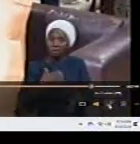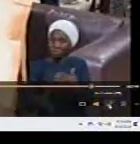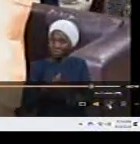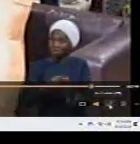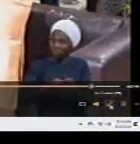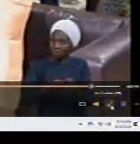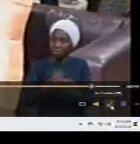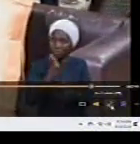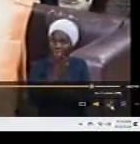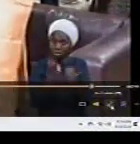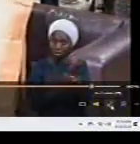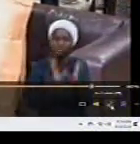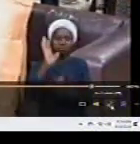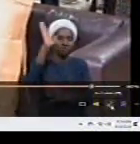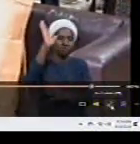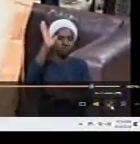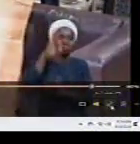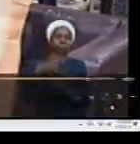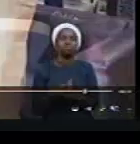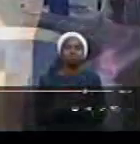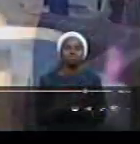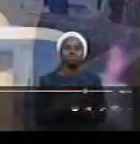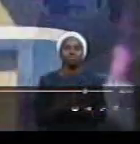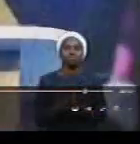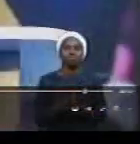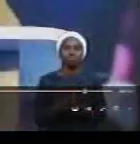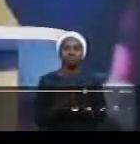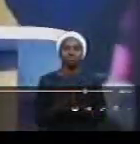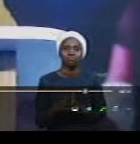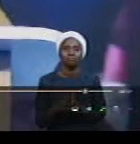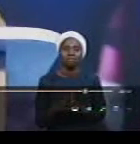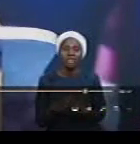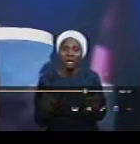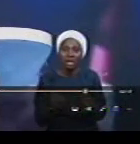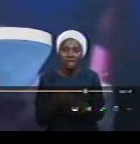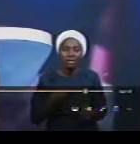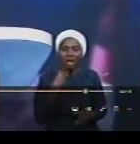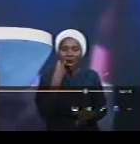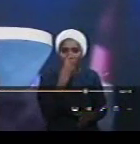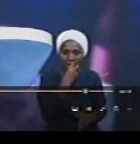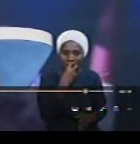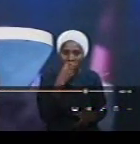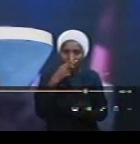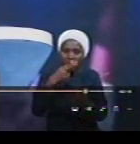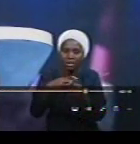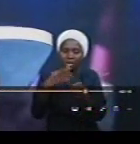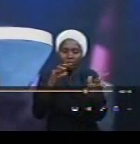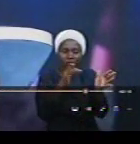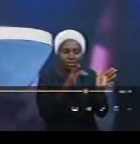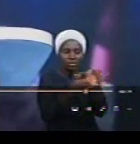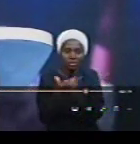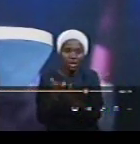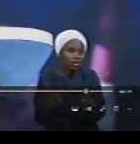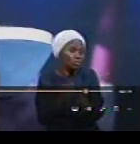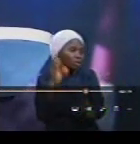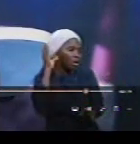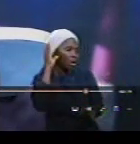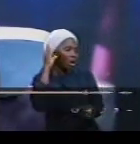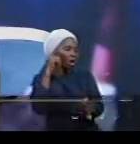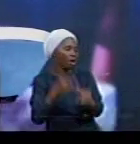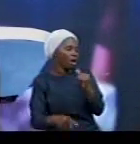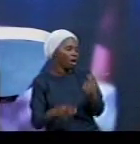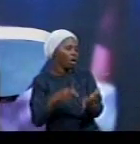up that hand now. And as we mentioned the name of Jesus and you hear the final amen,